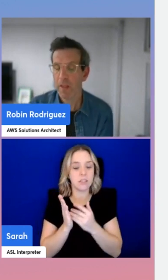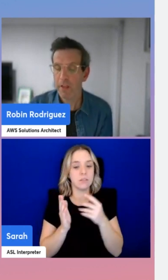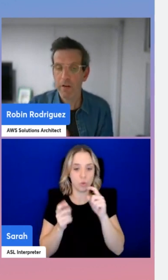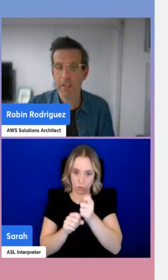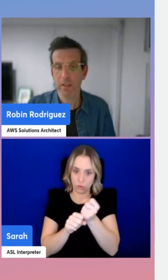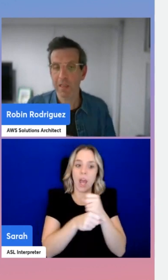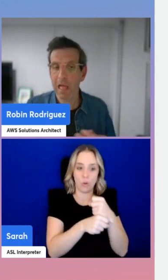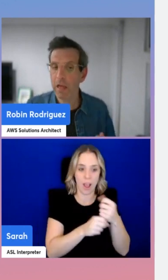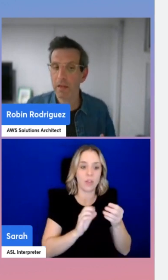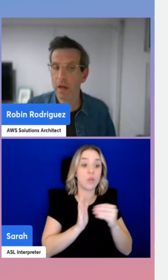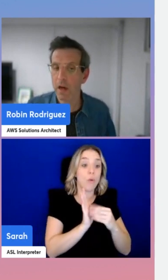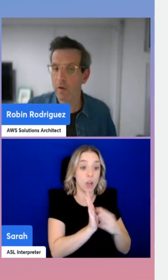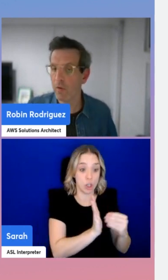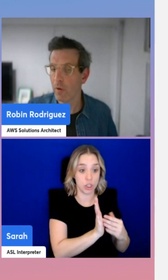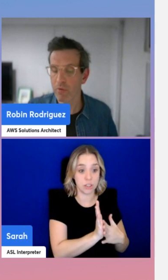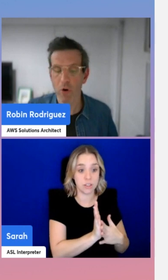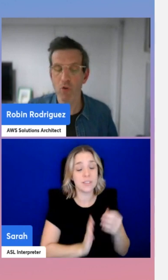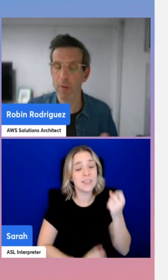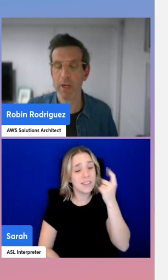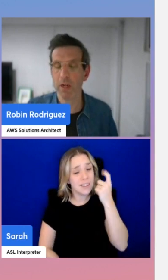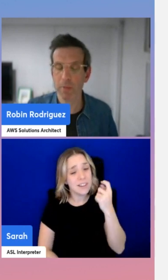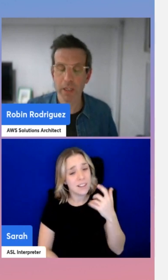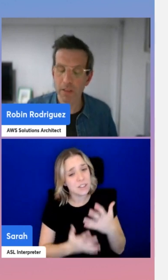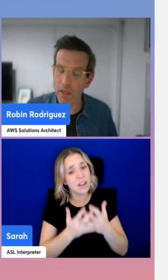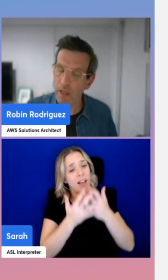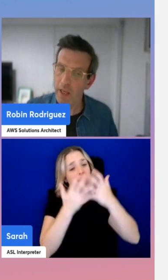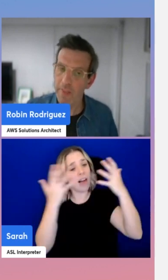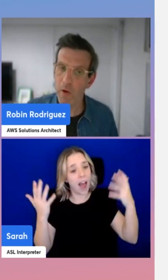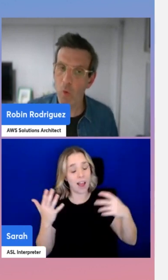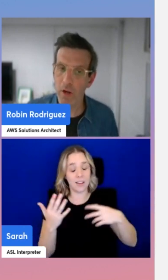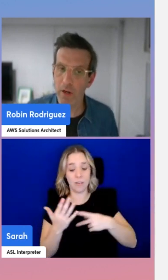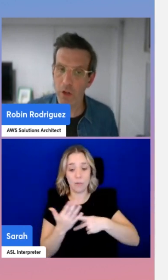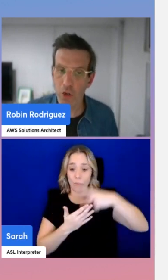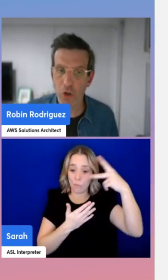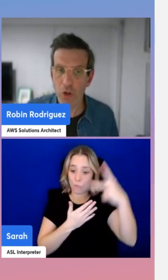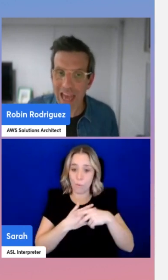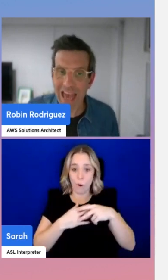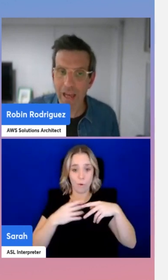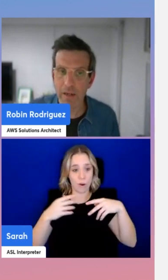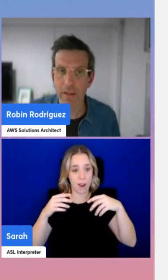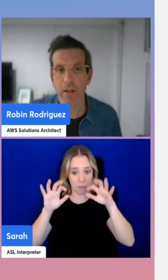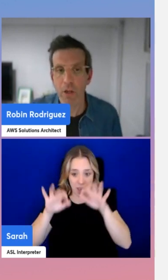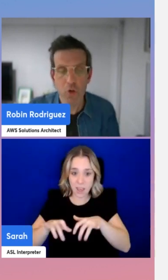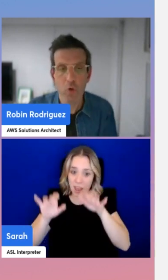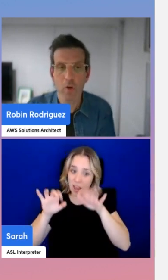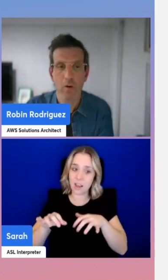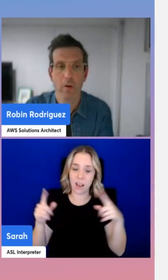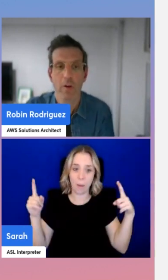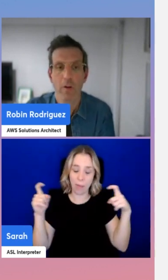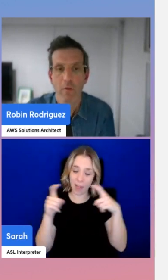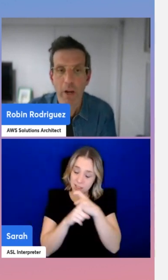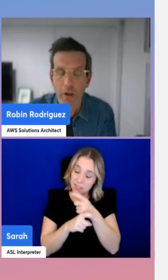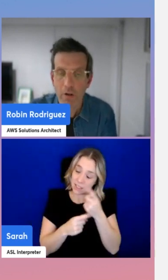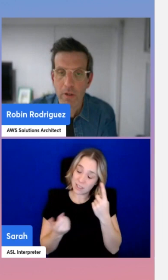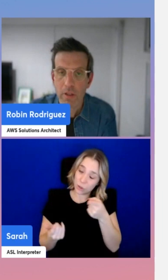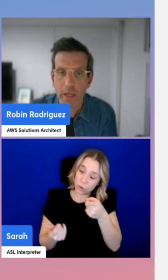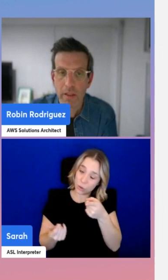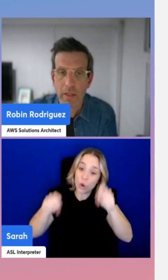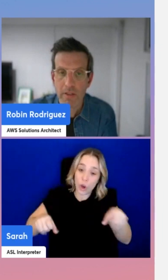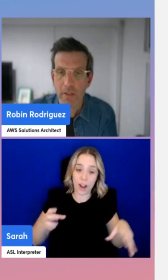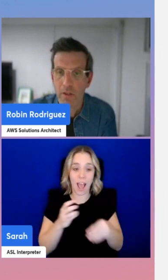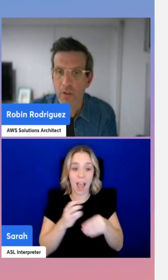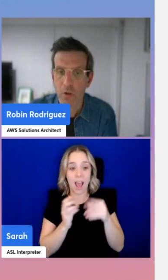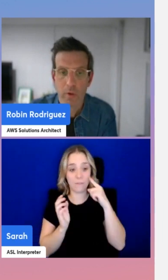Now, there is a lot of programming complexity that one could add to a record